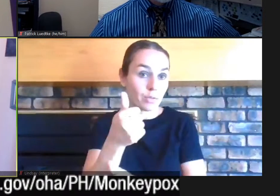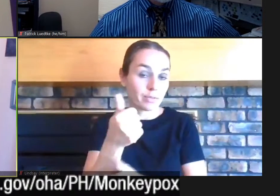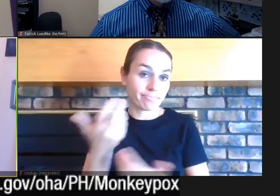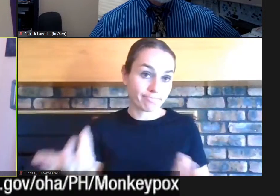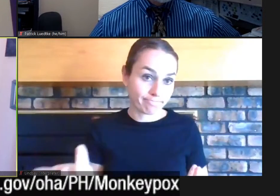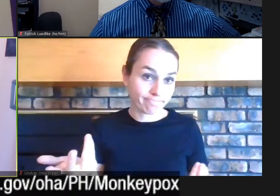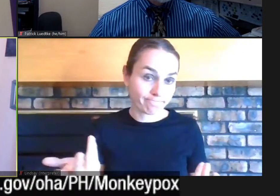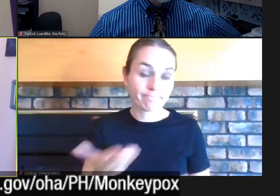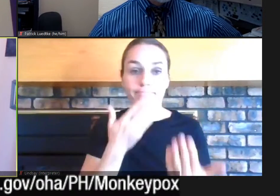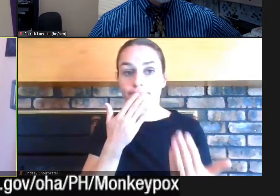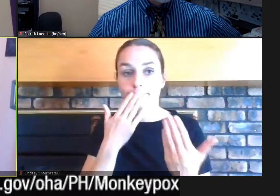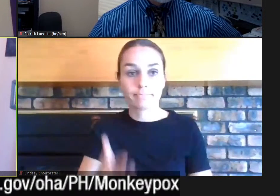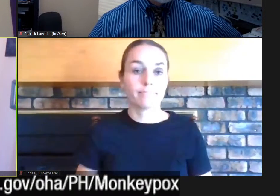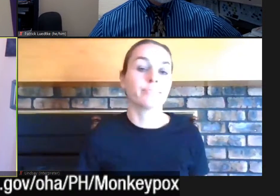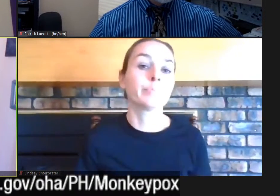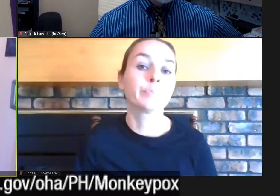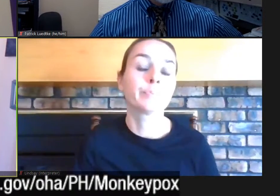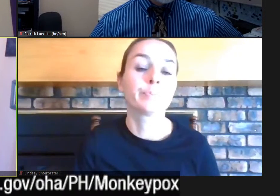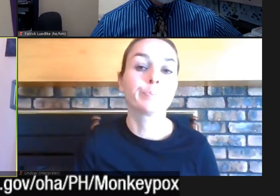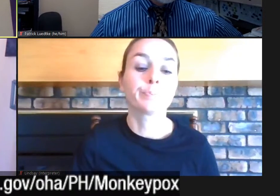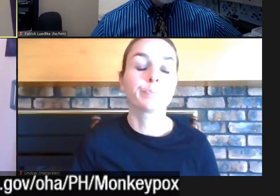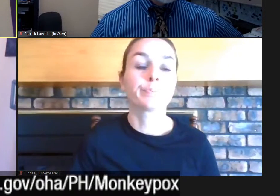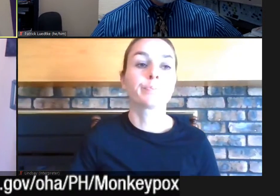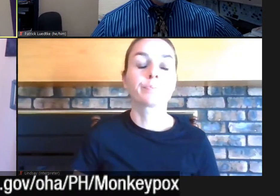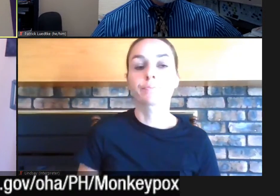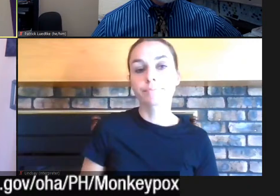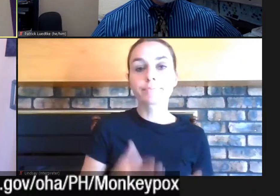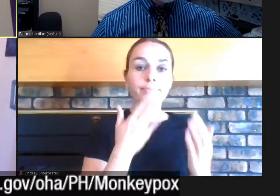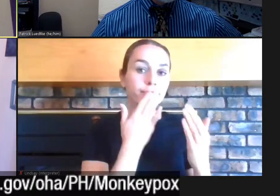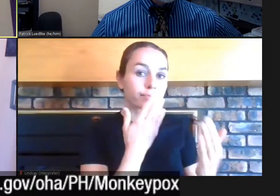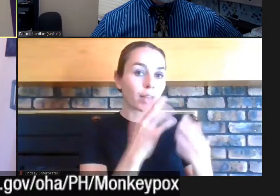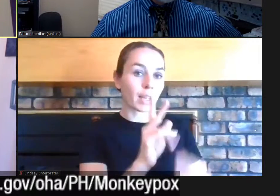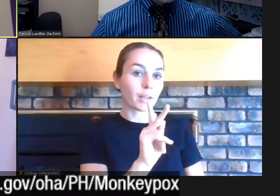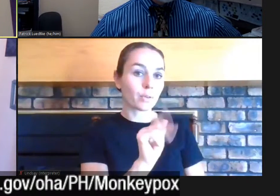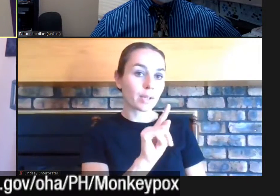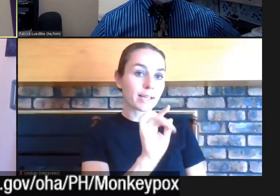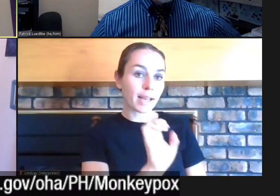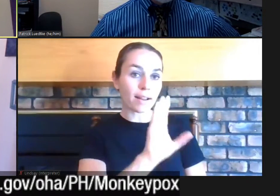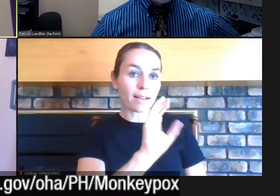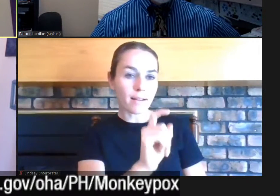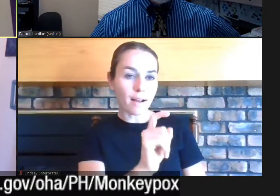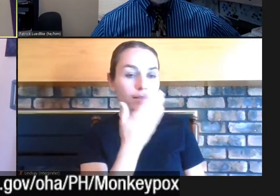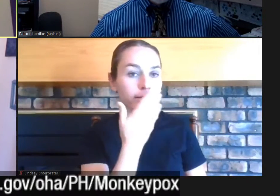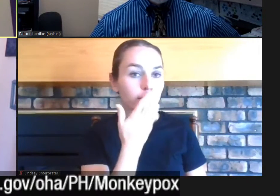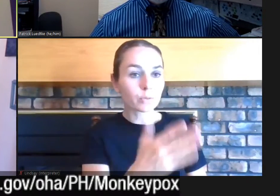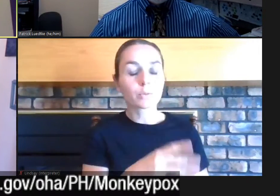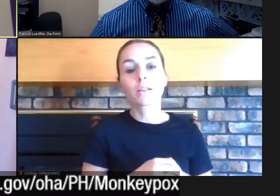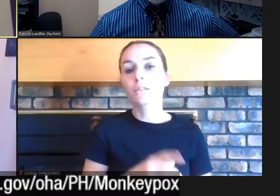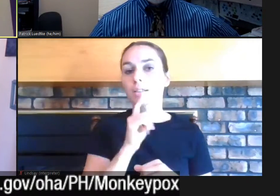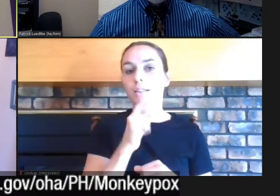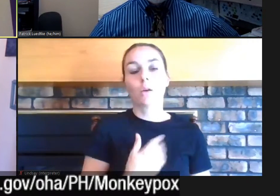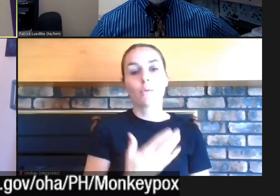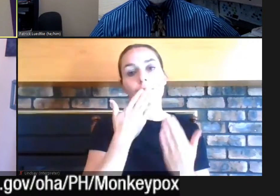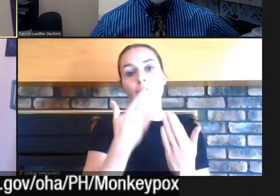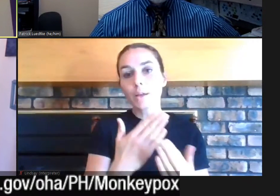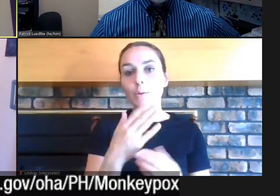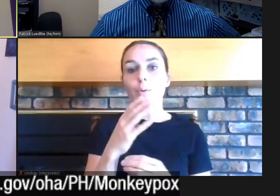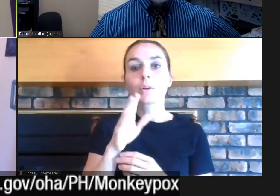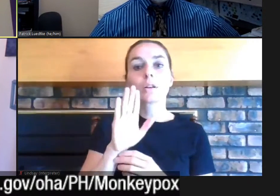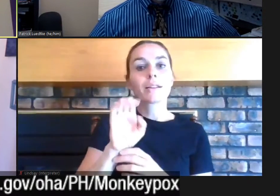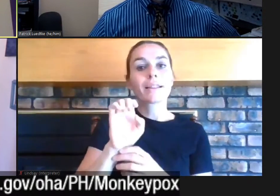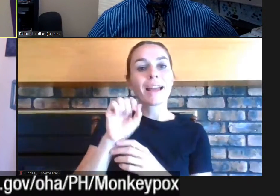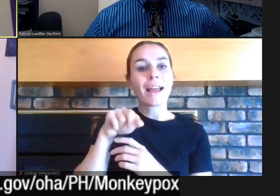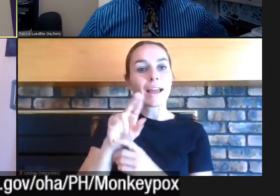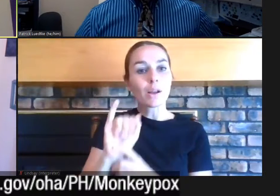Thank you. Thank you, Katie Cox. I think I'd like to say thank you to the Acme Institute and our other